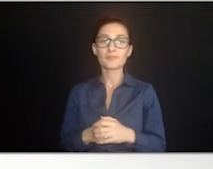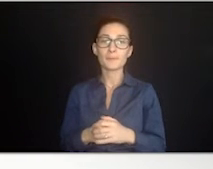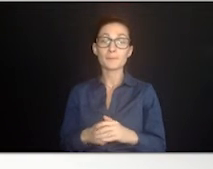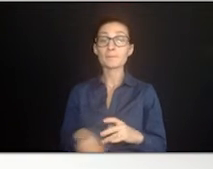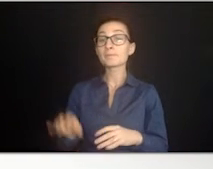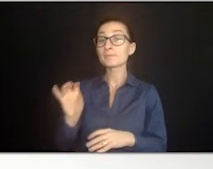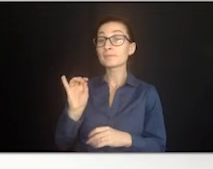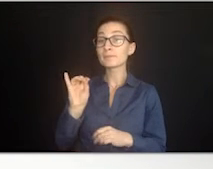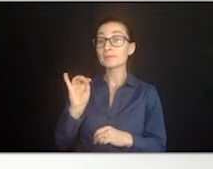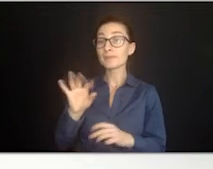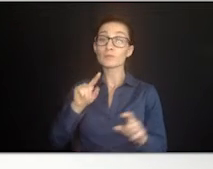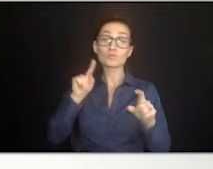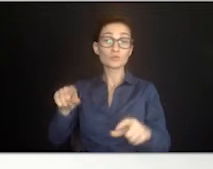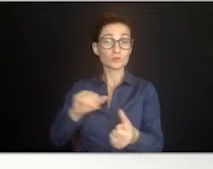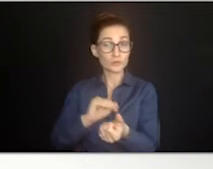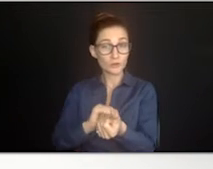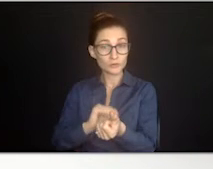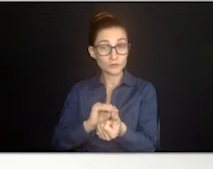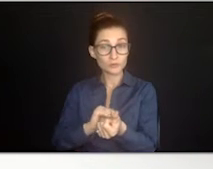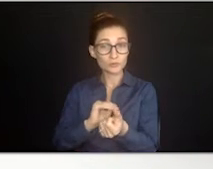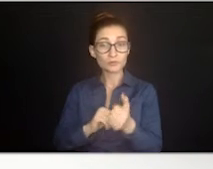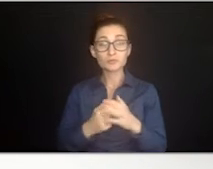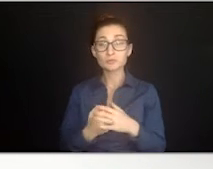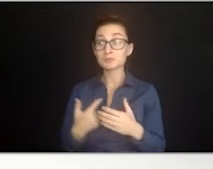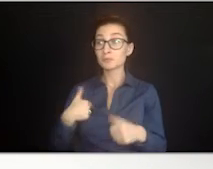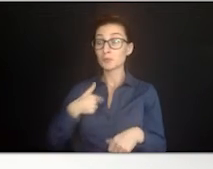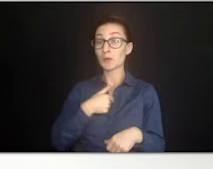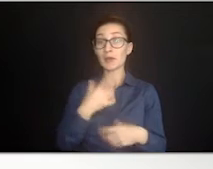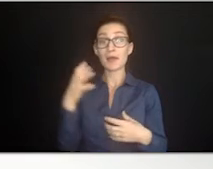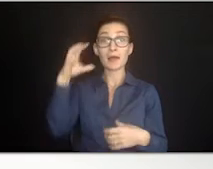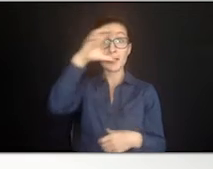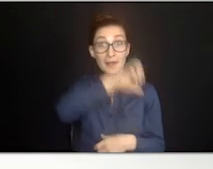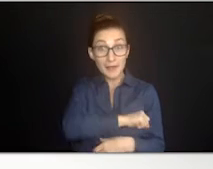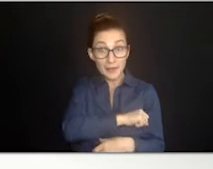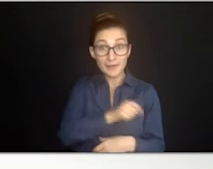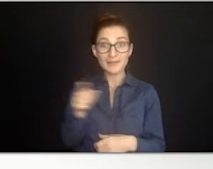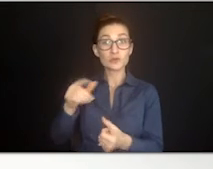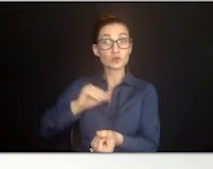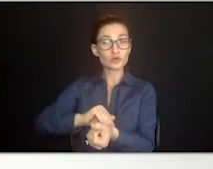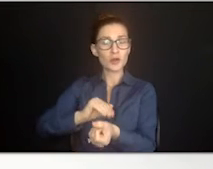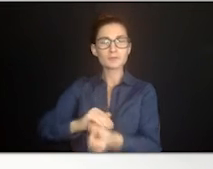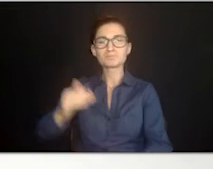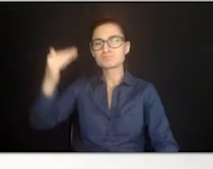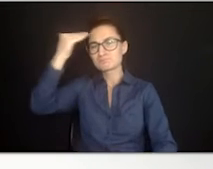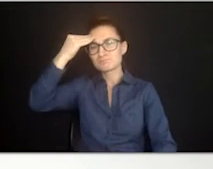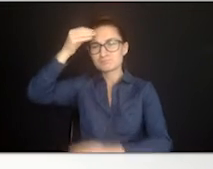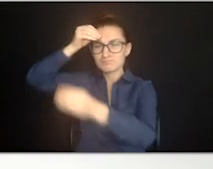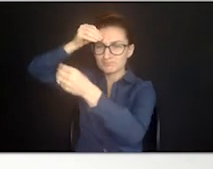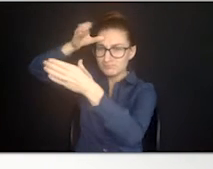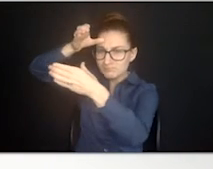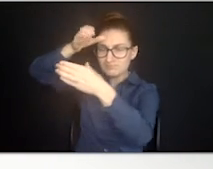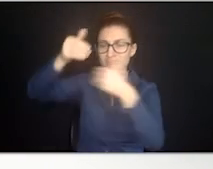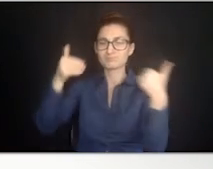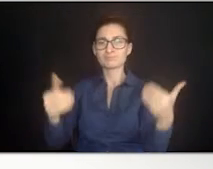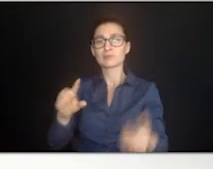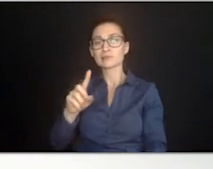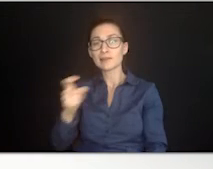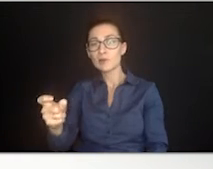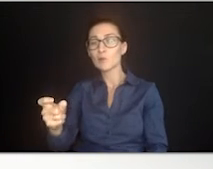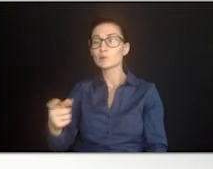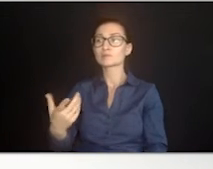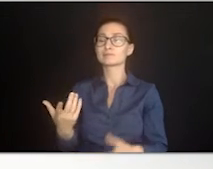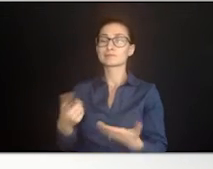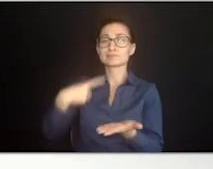go to a doctor, for example, you presume that that doctor is going to competently diagnose, address